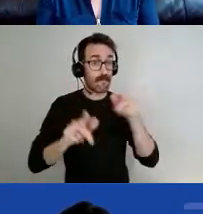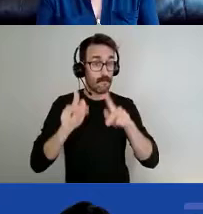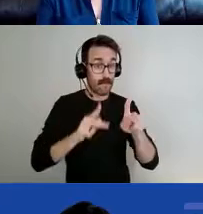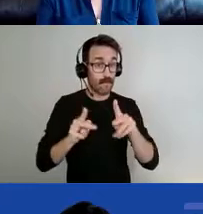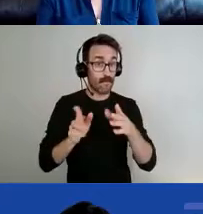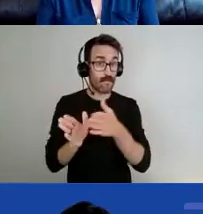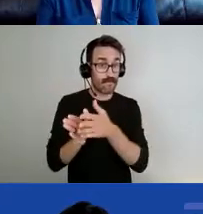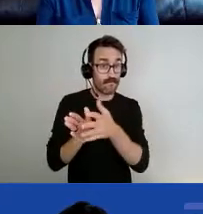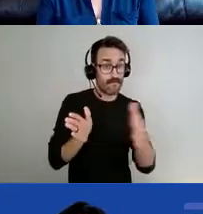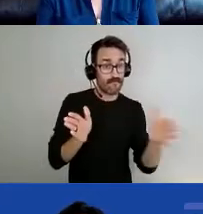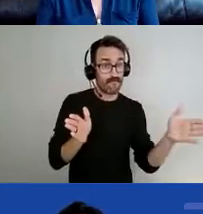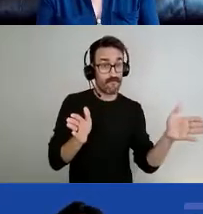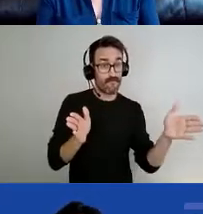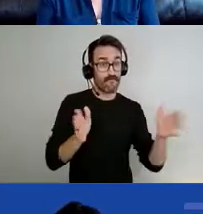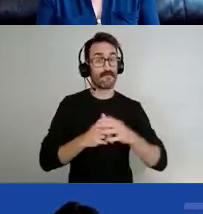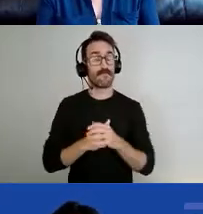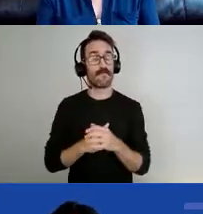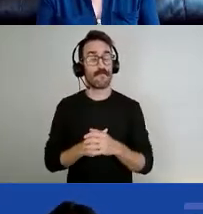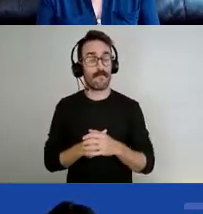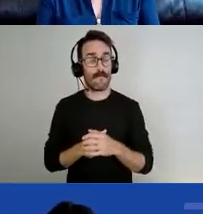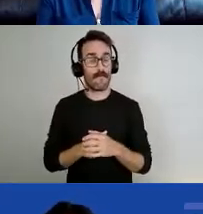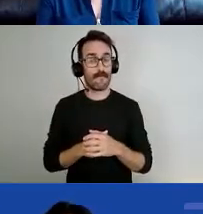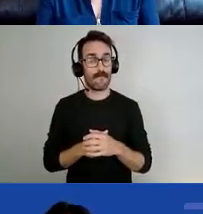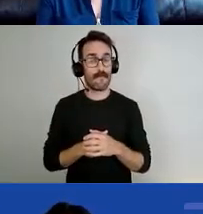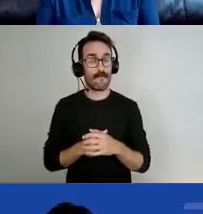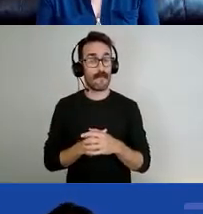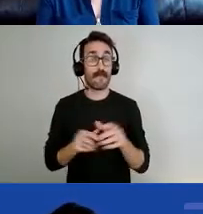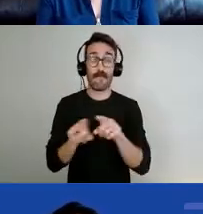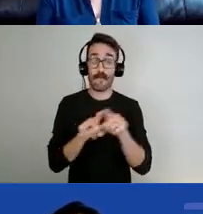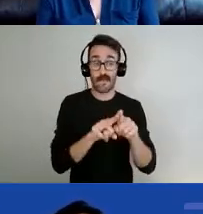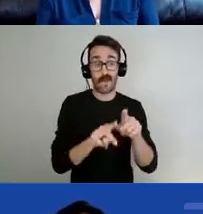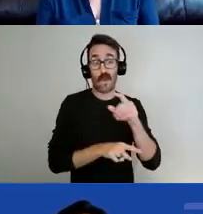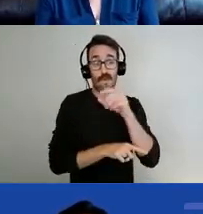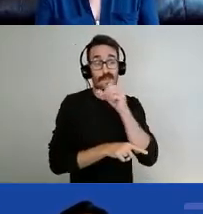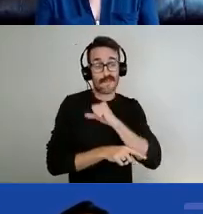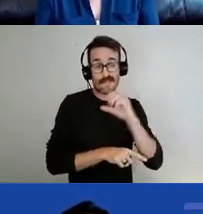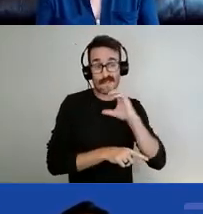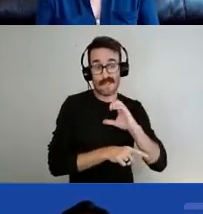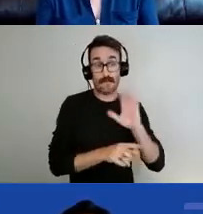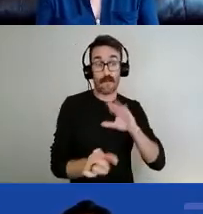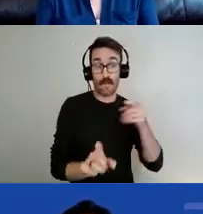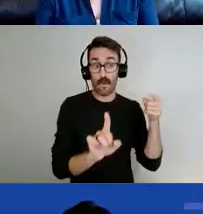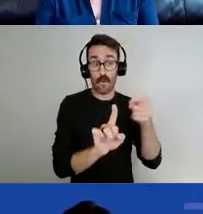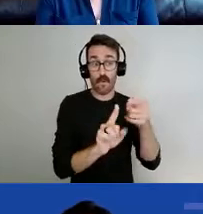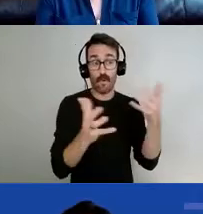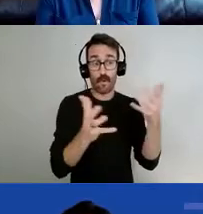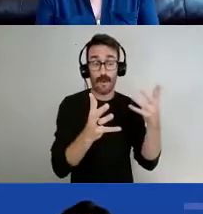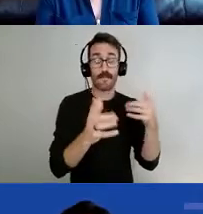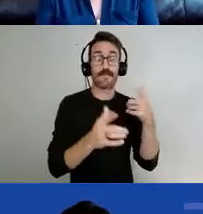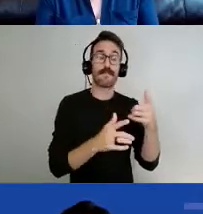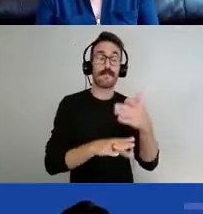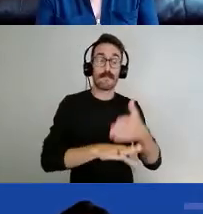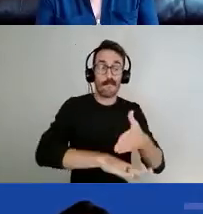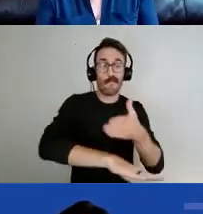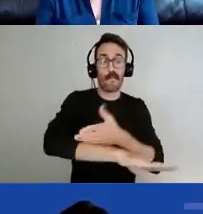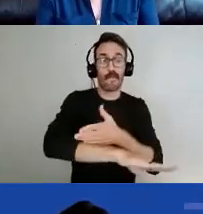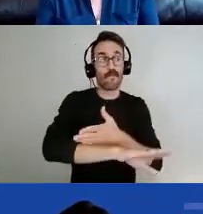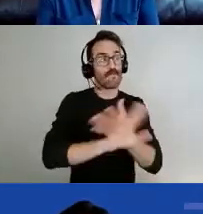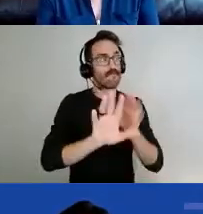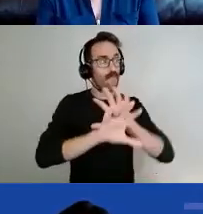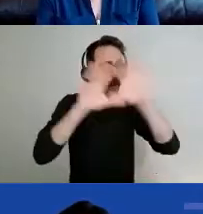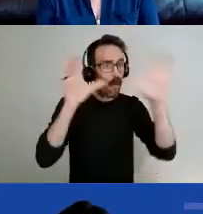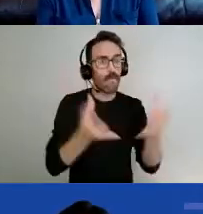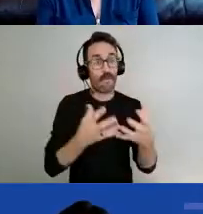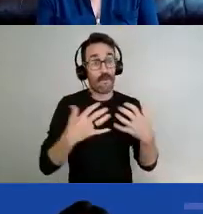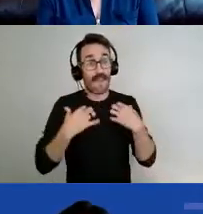LGBTQIA+ aging and old age, with the goal of advancing comprehensive health and wellness